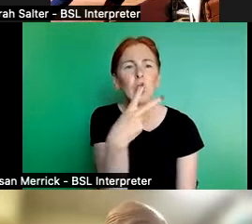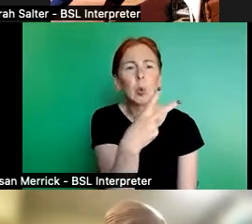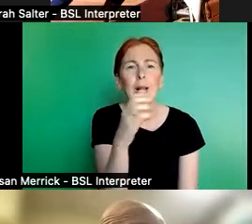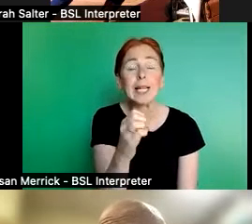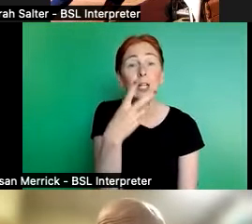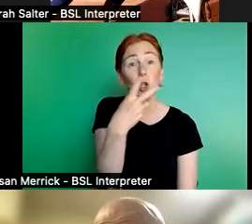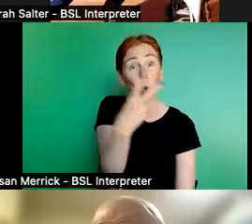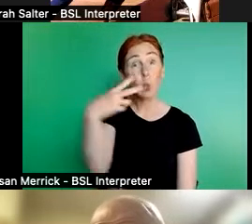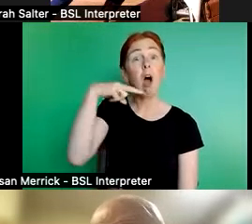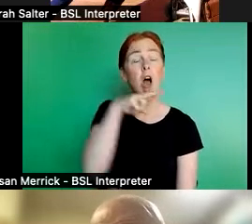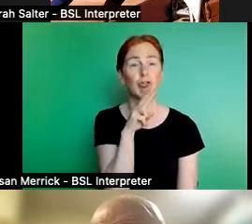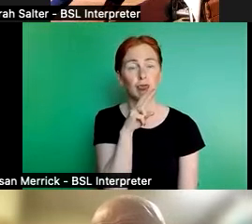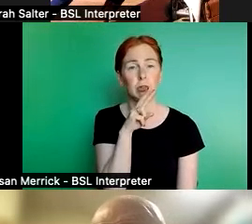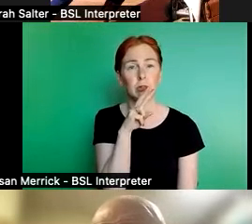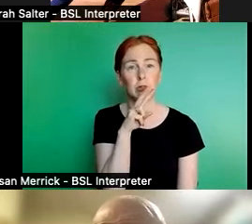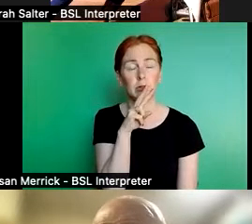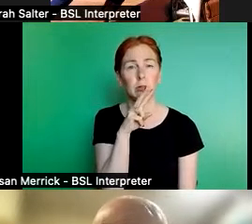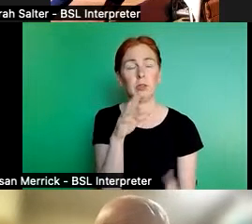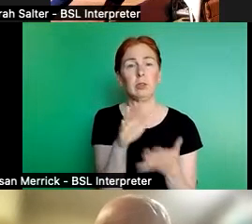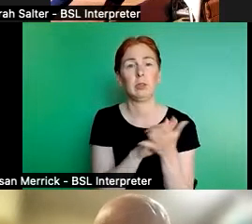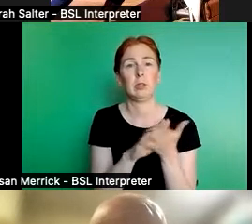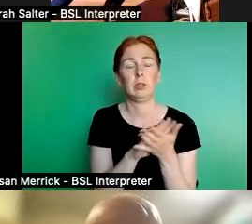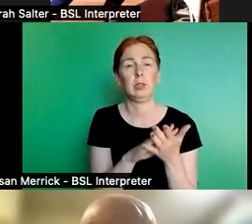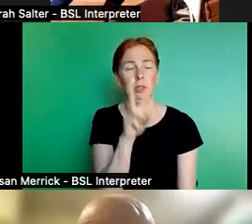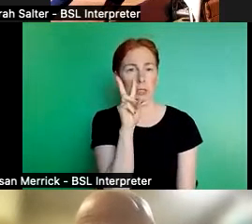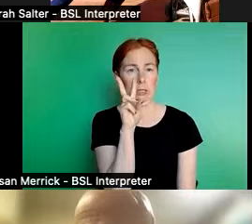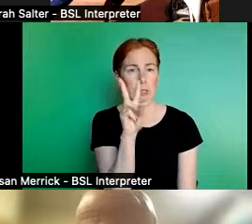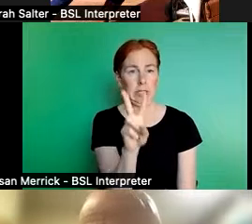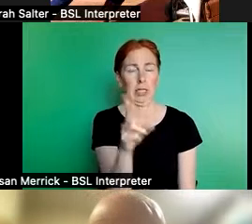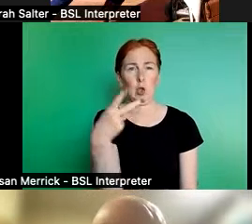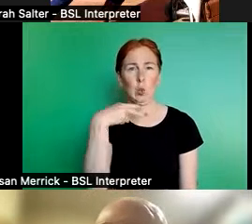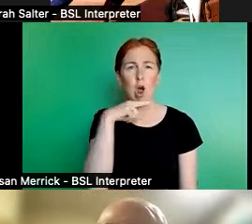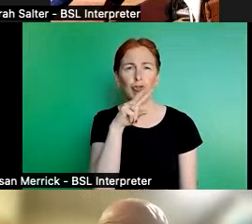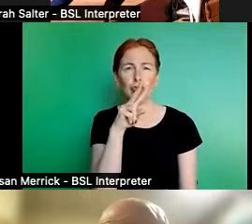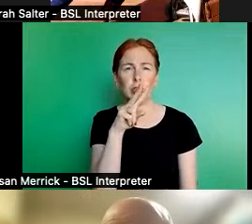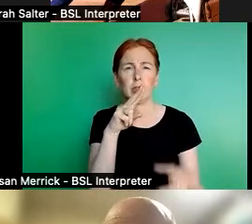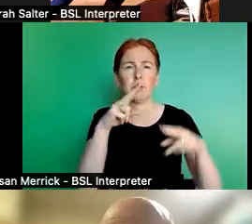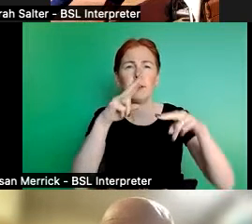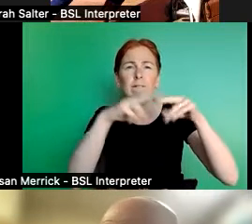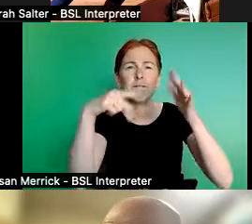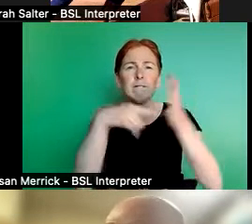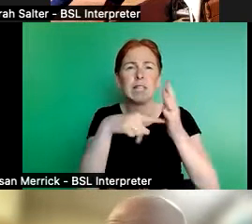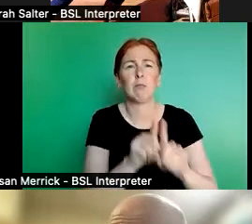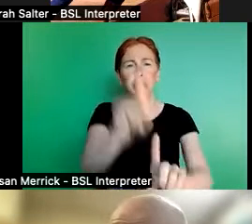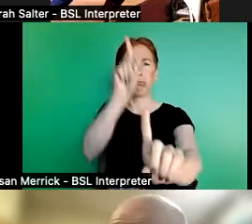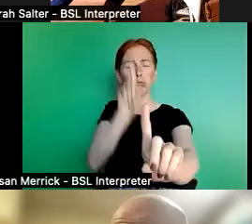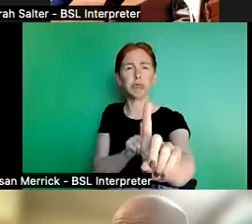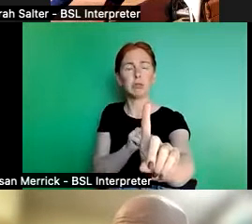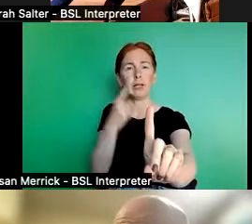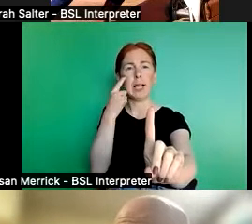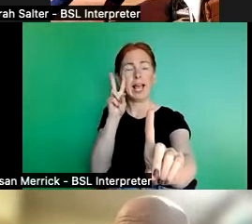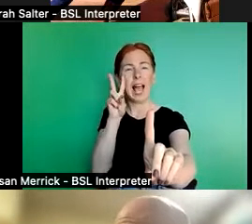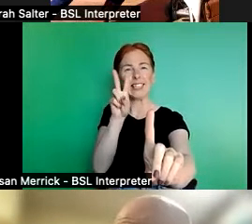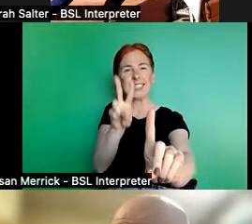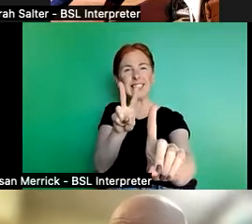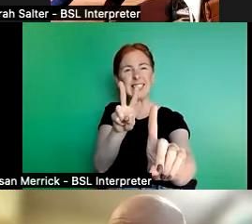standing 200 feet away. Now, we don't use feet in this country, at least I don't, but mostly we use meters. And so